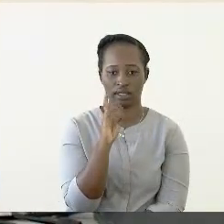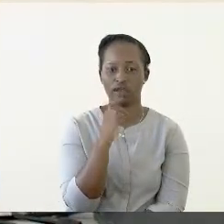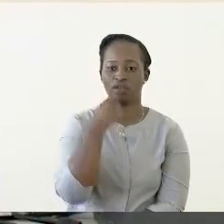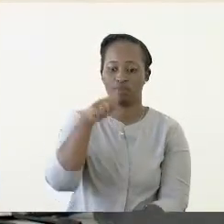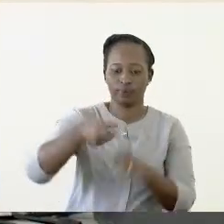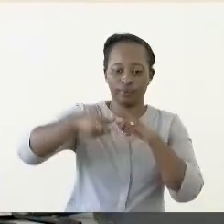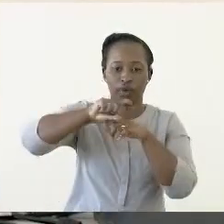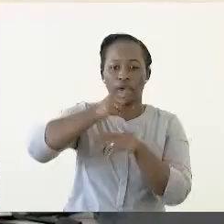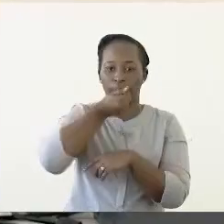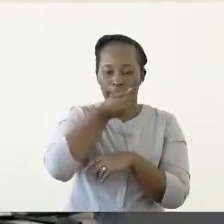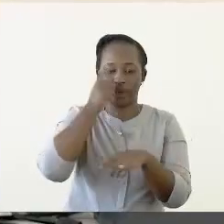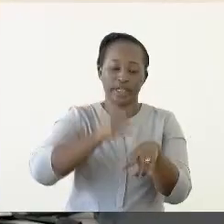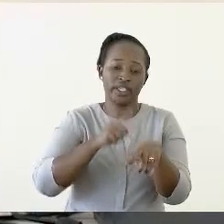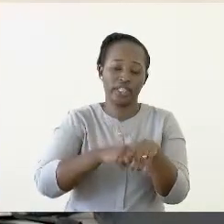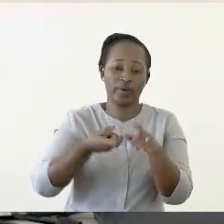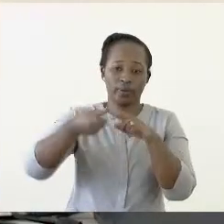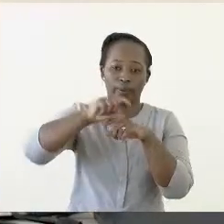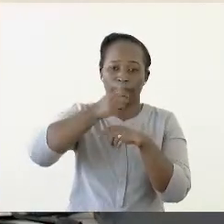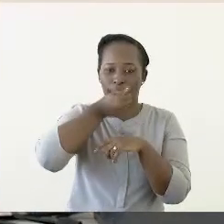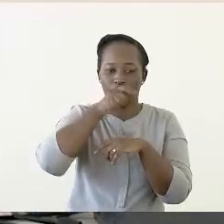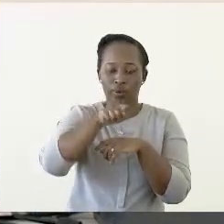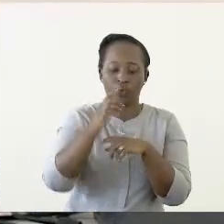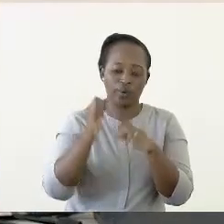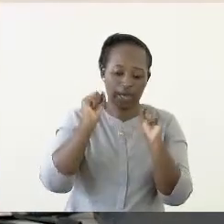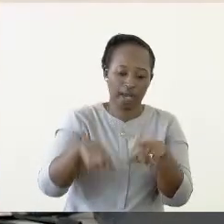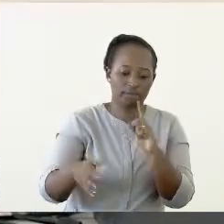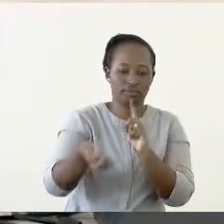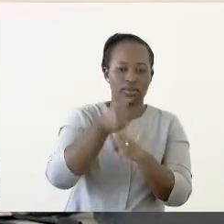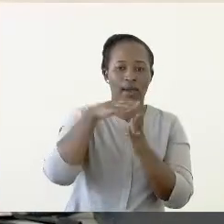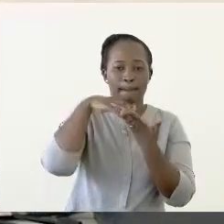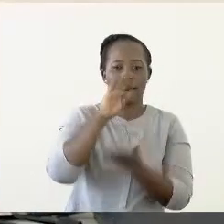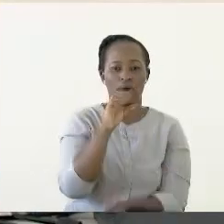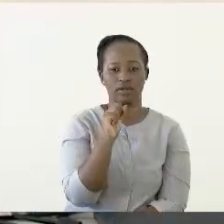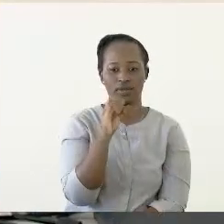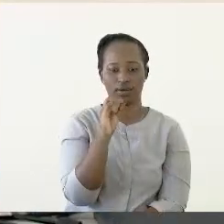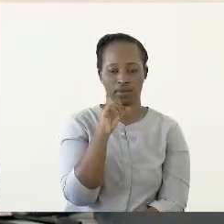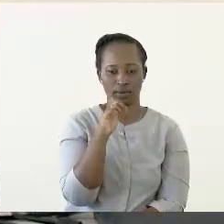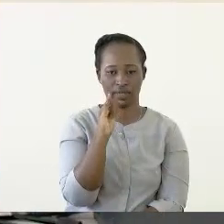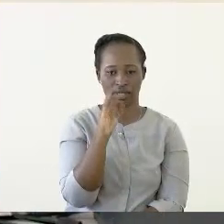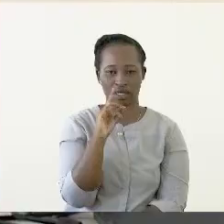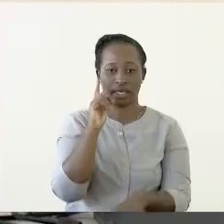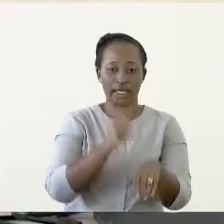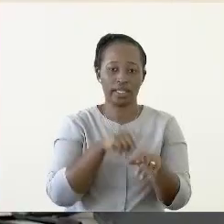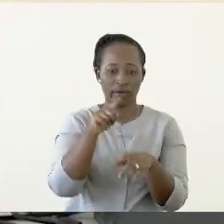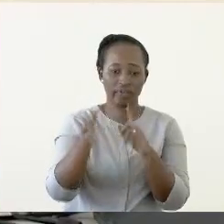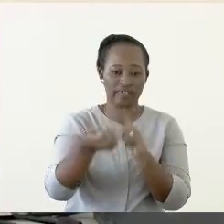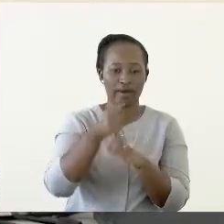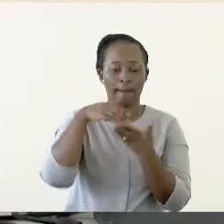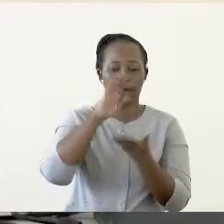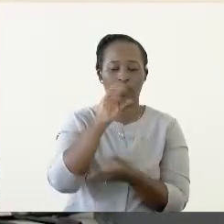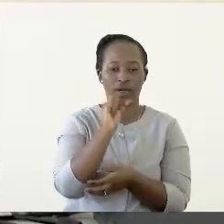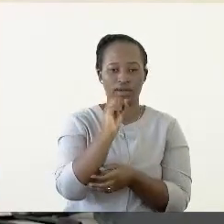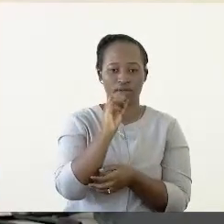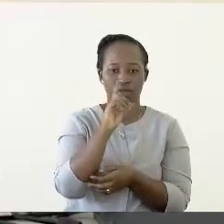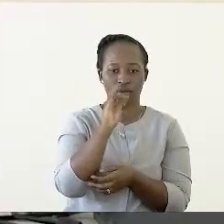you increase temperature, you can dissolve more solute. So when you dissolve more solute, a solution